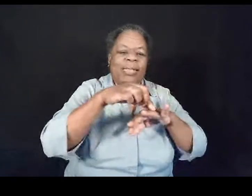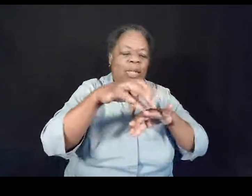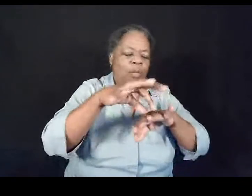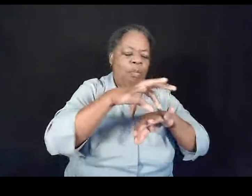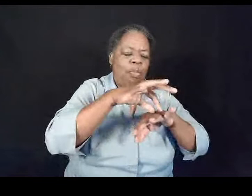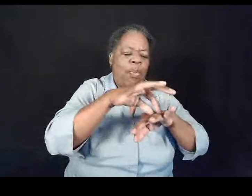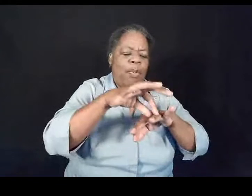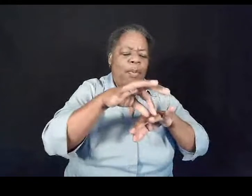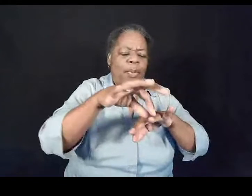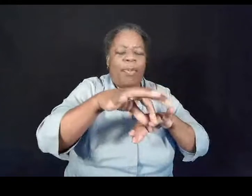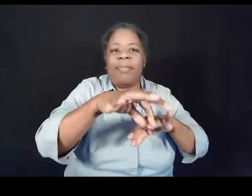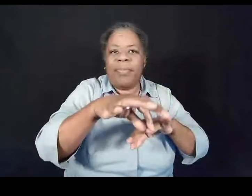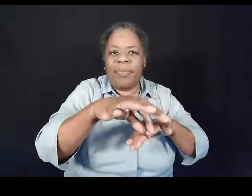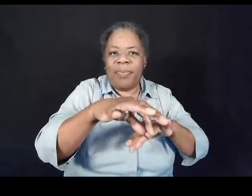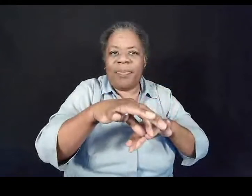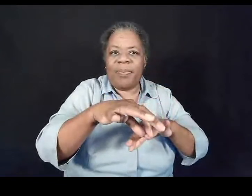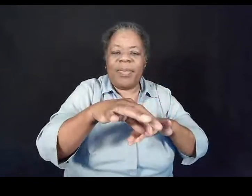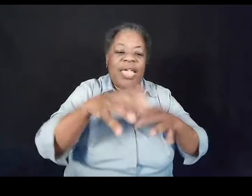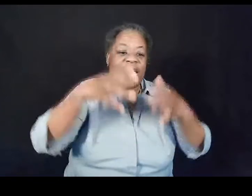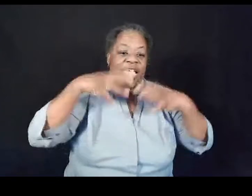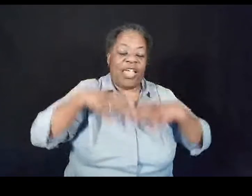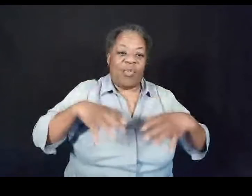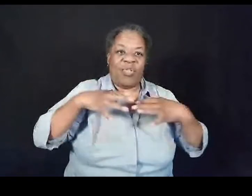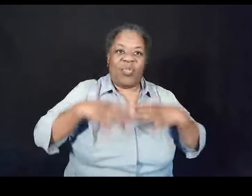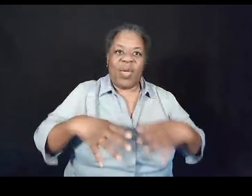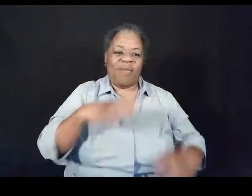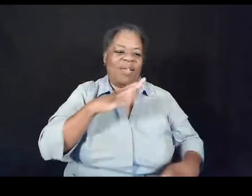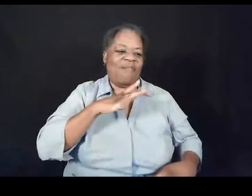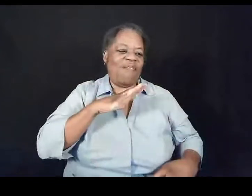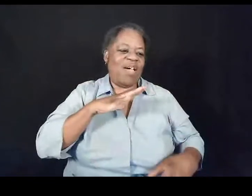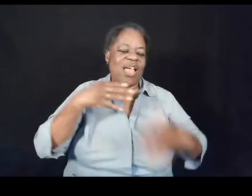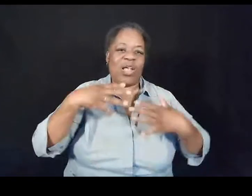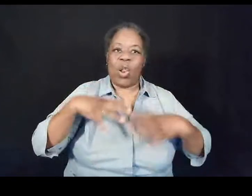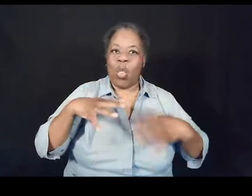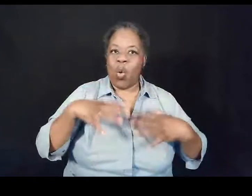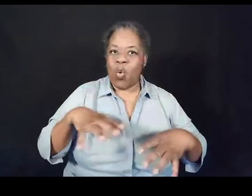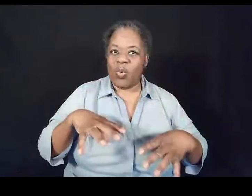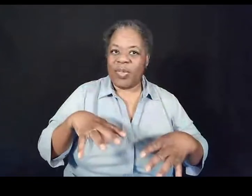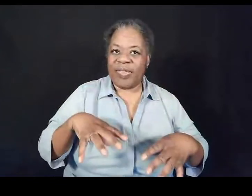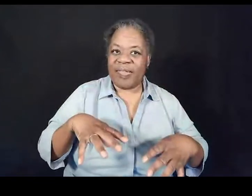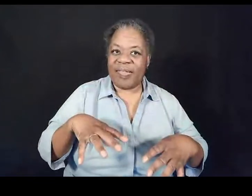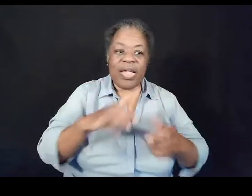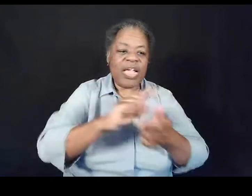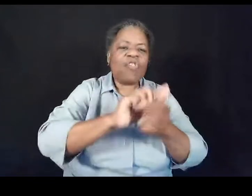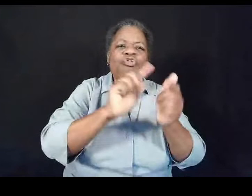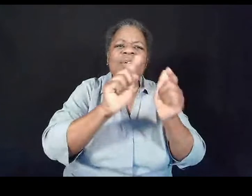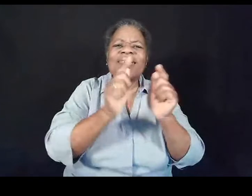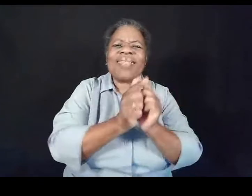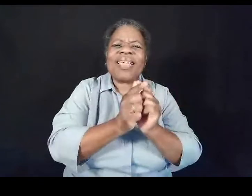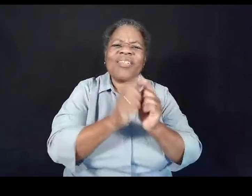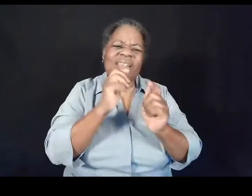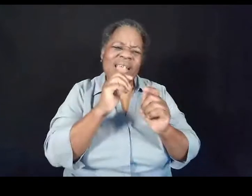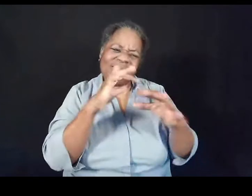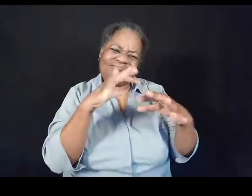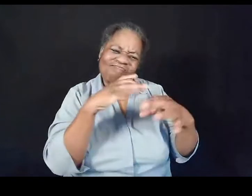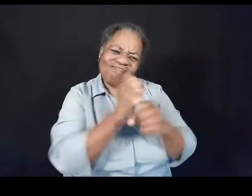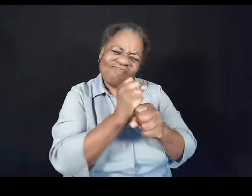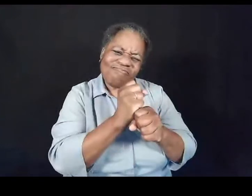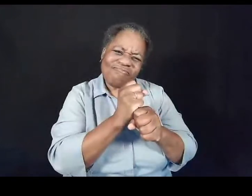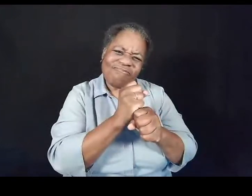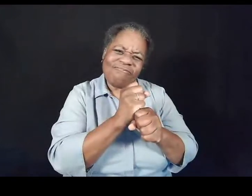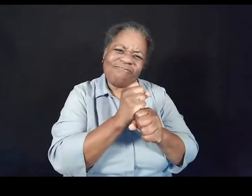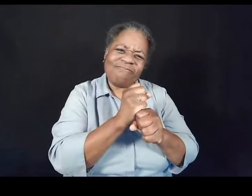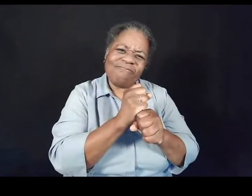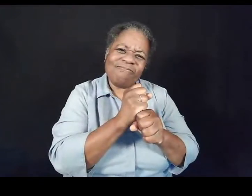He was also wearing fine clothes. And again, our translation doesn't quite capture the imagery here.